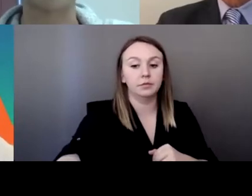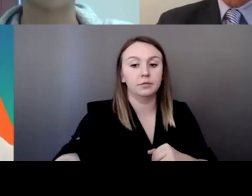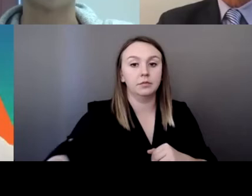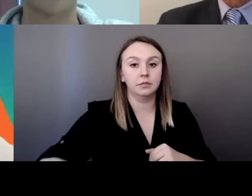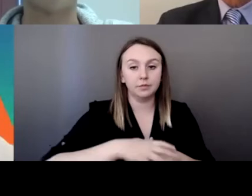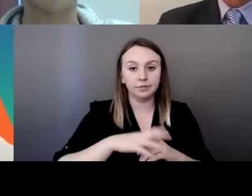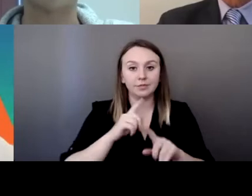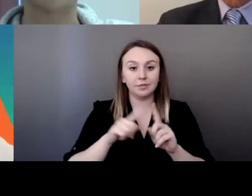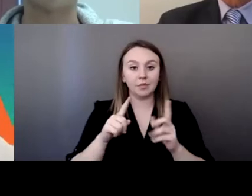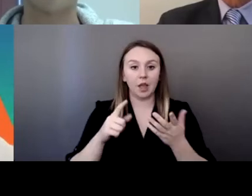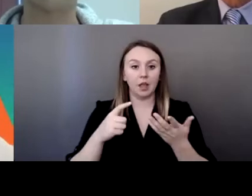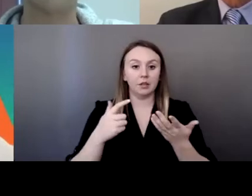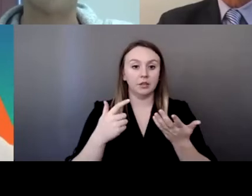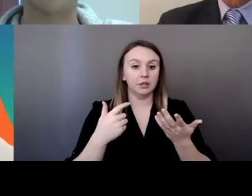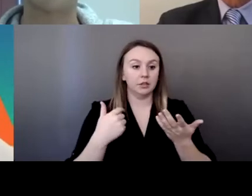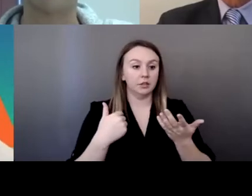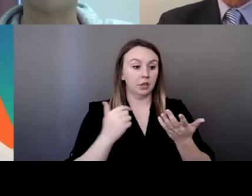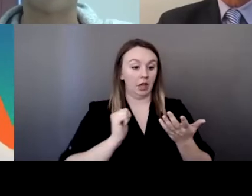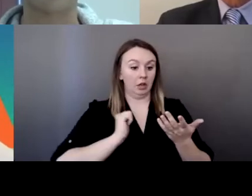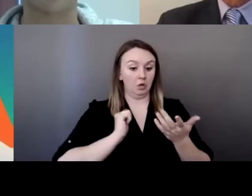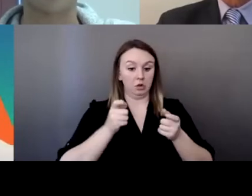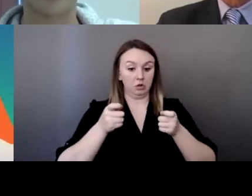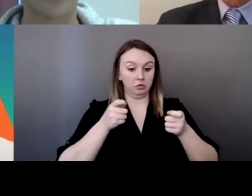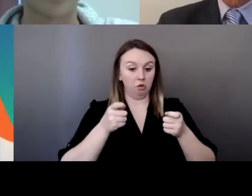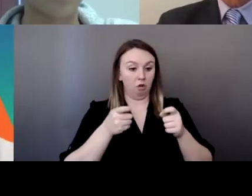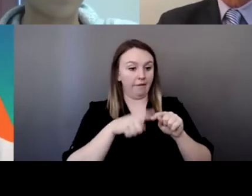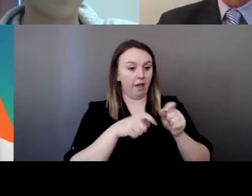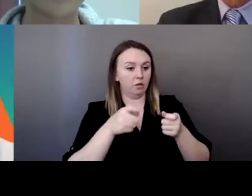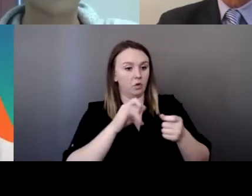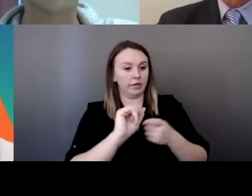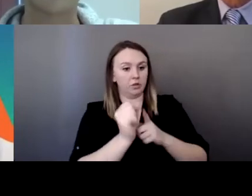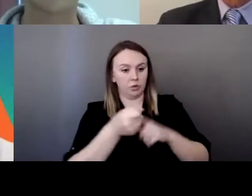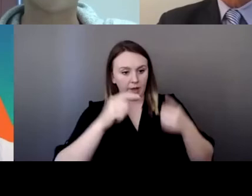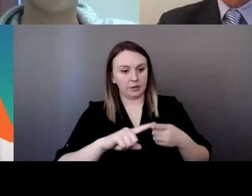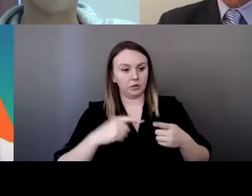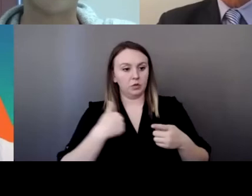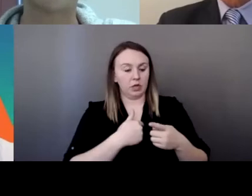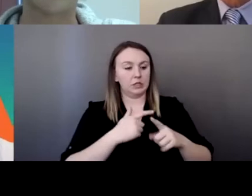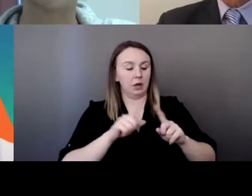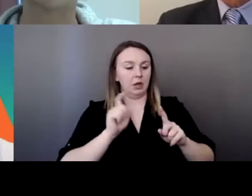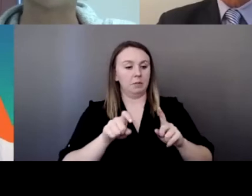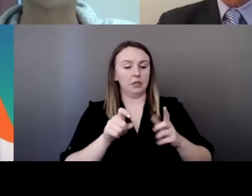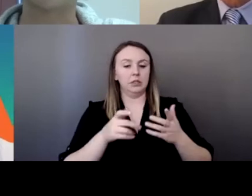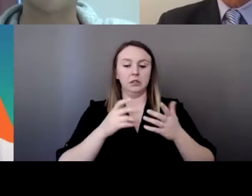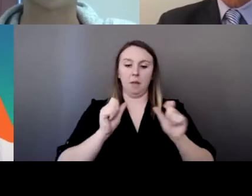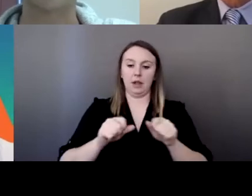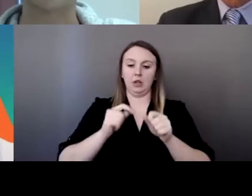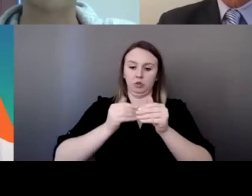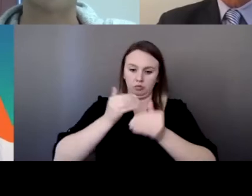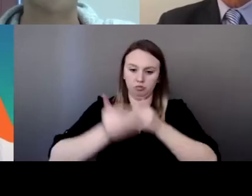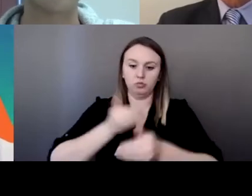of our own doing, and we have the abilities to move forward. And in those spaces, we need to find a place where we can